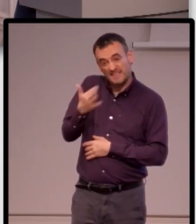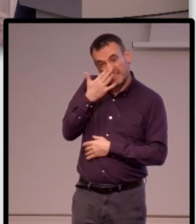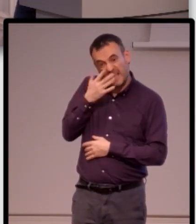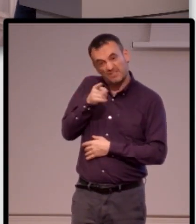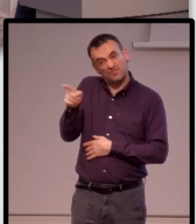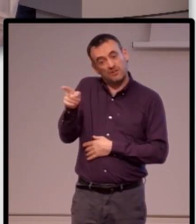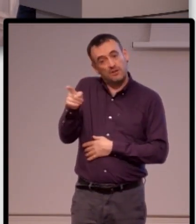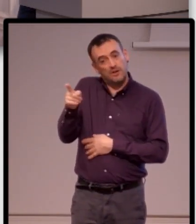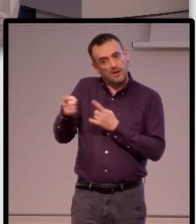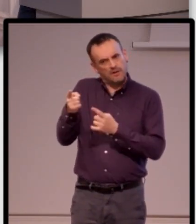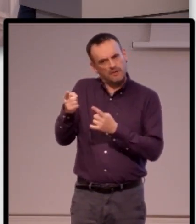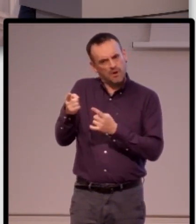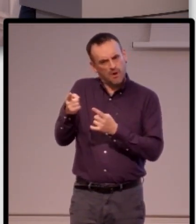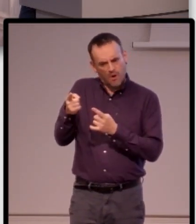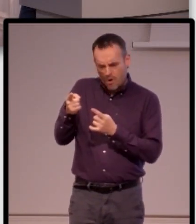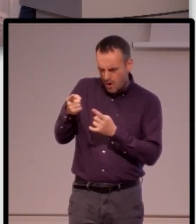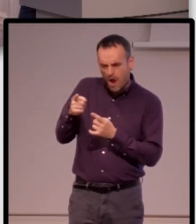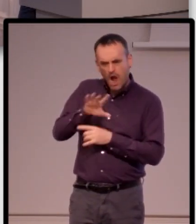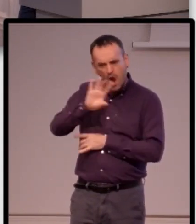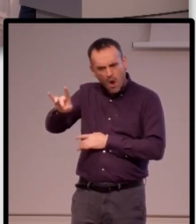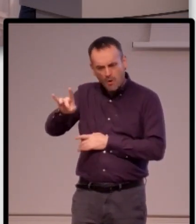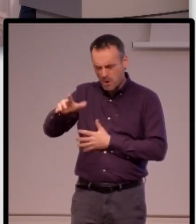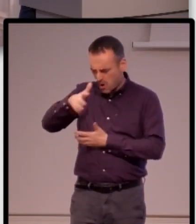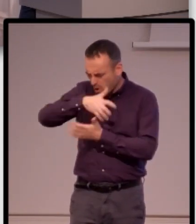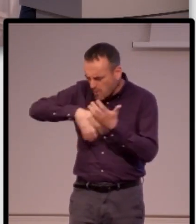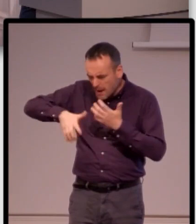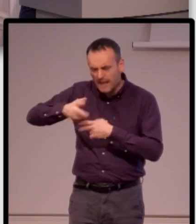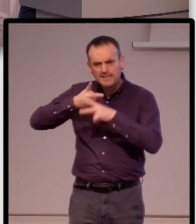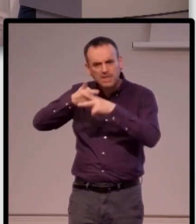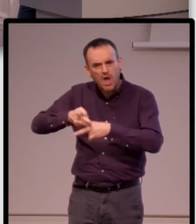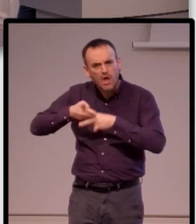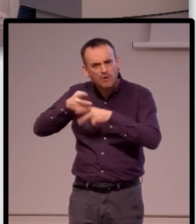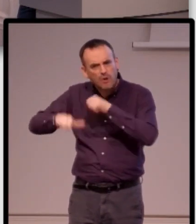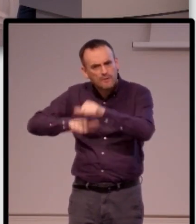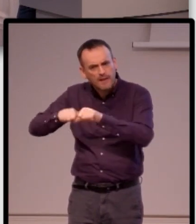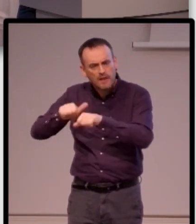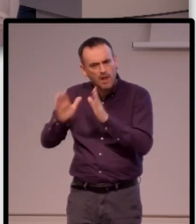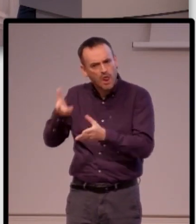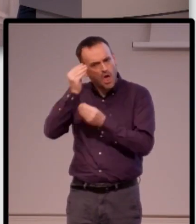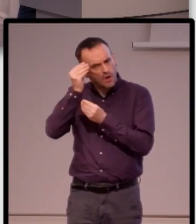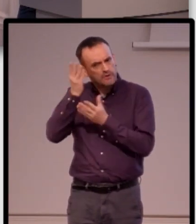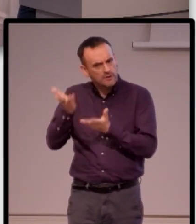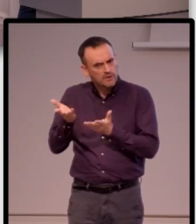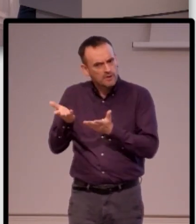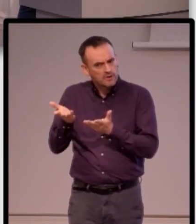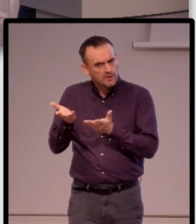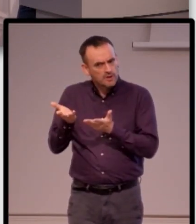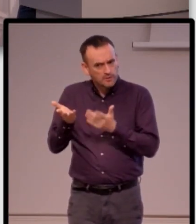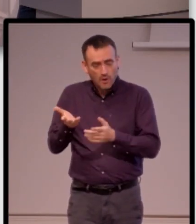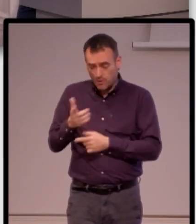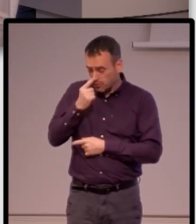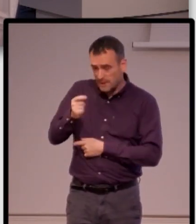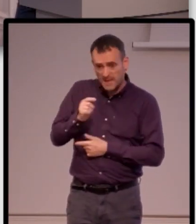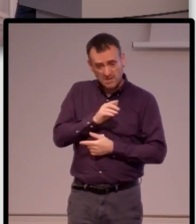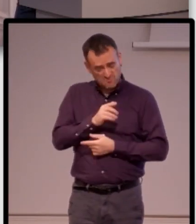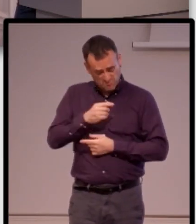to take on quite complex aspects of nursing. So they would be responsible for the care of their Hickman